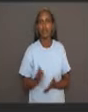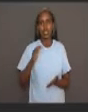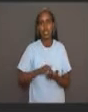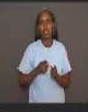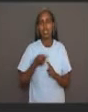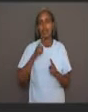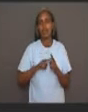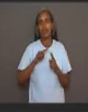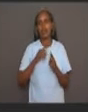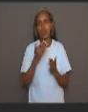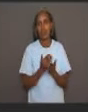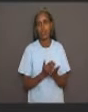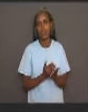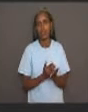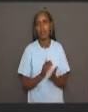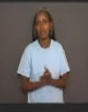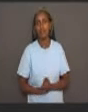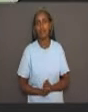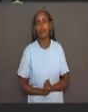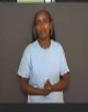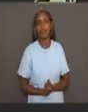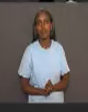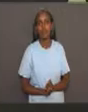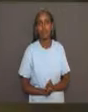Let's get back to our lesson.